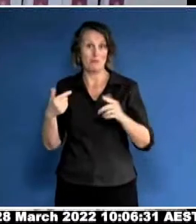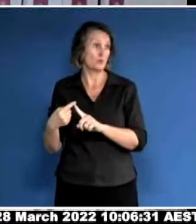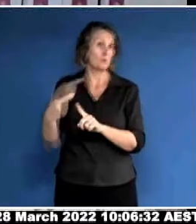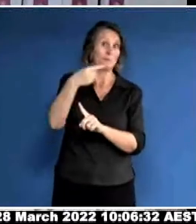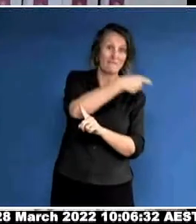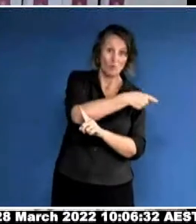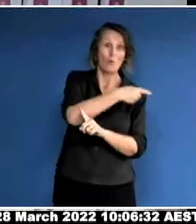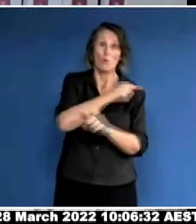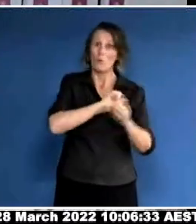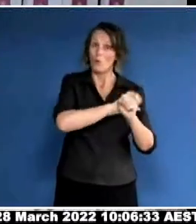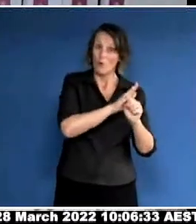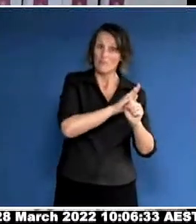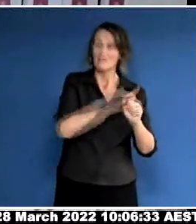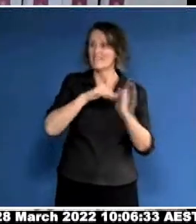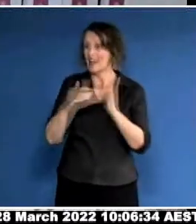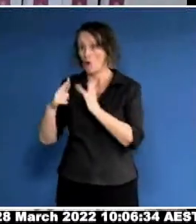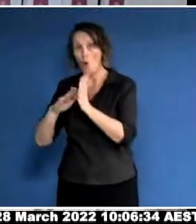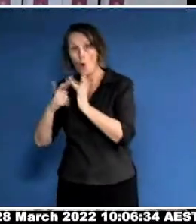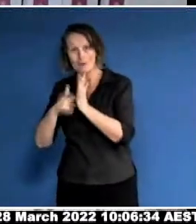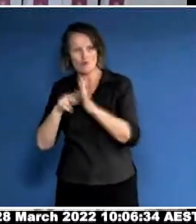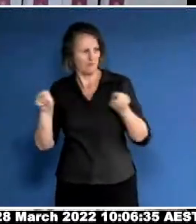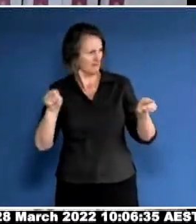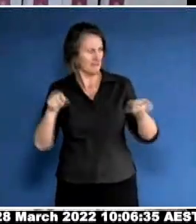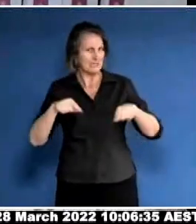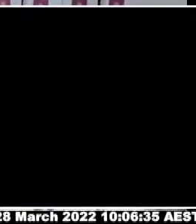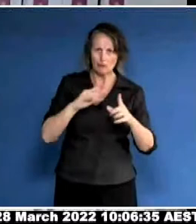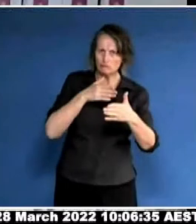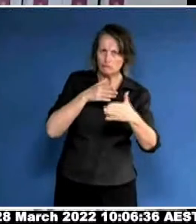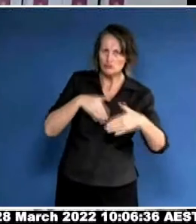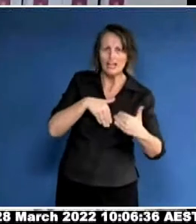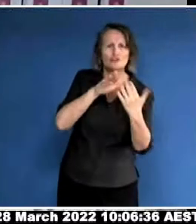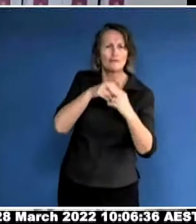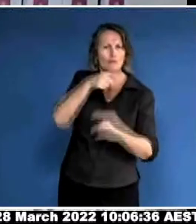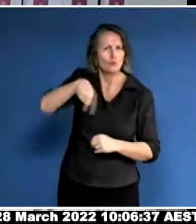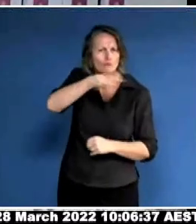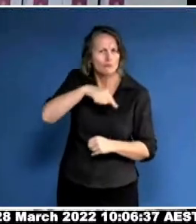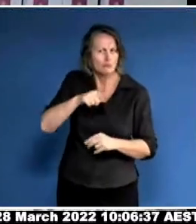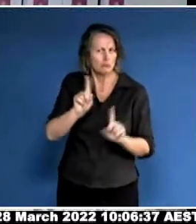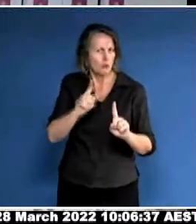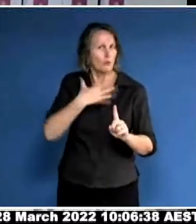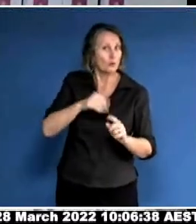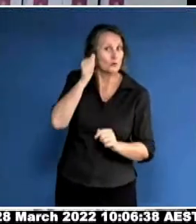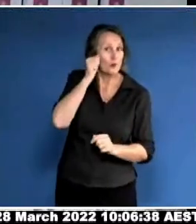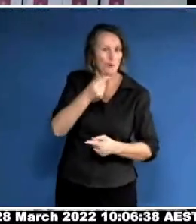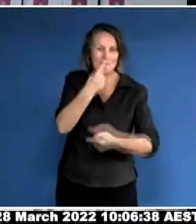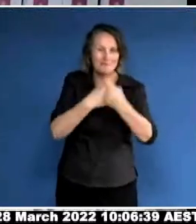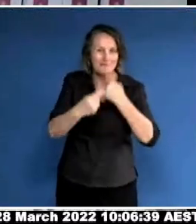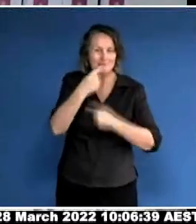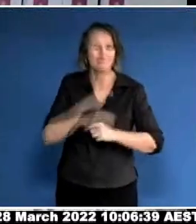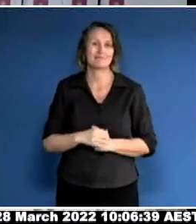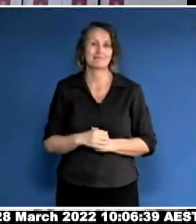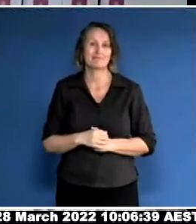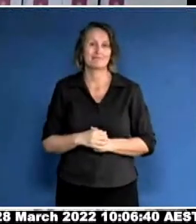pandemic. On this occasion, as I've mentioned, Commissioner Andrea Mason, OIM, is with me in the Hobart hearing